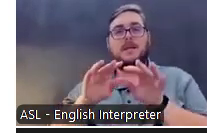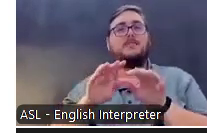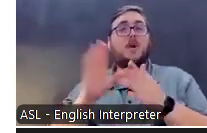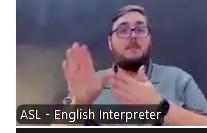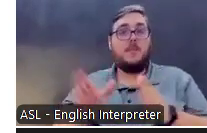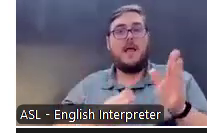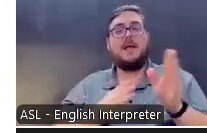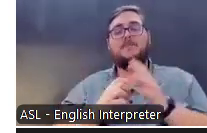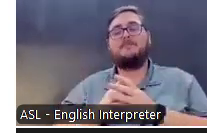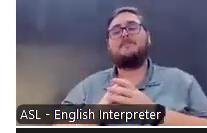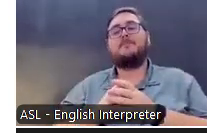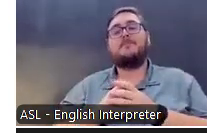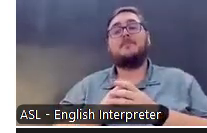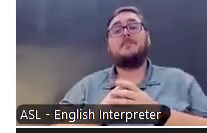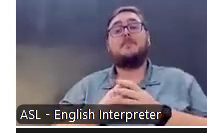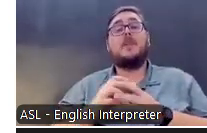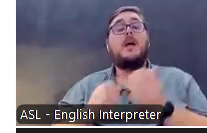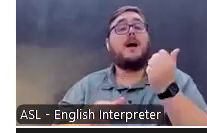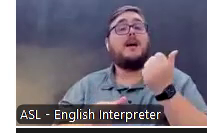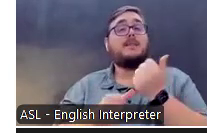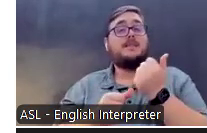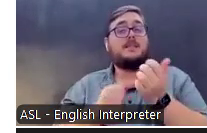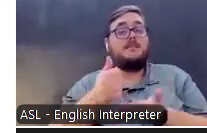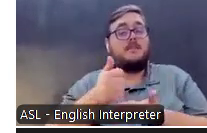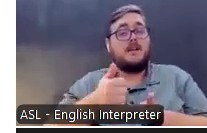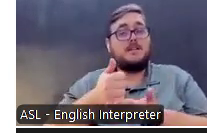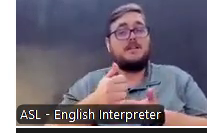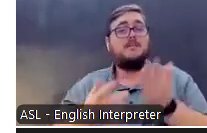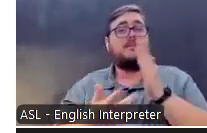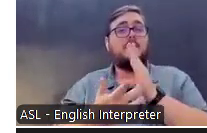be found in different places on the IEP document.